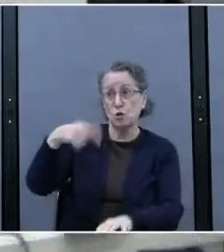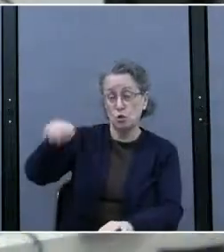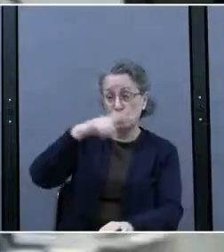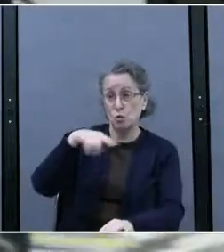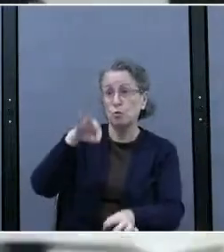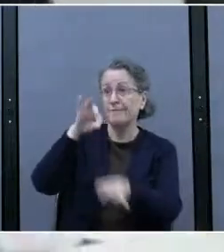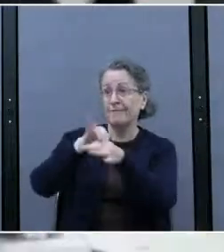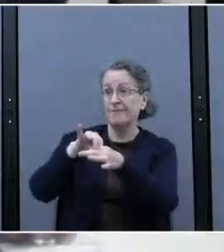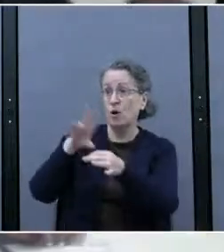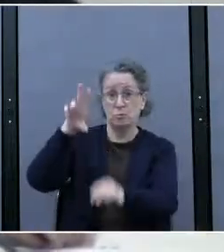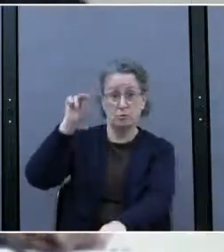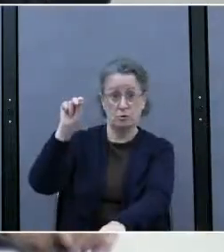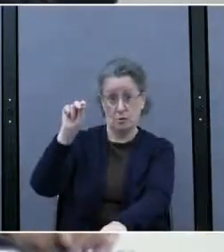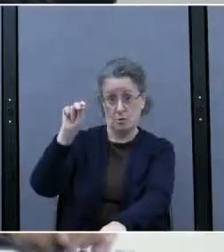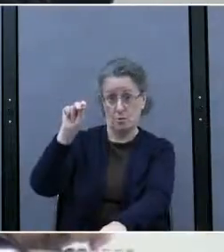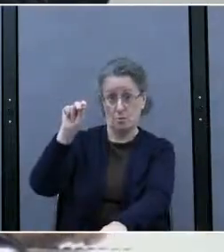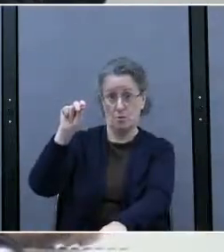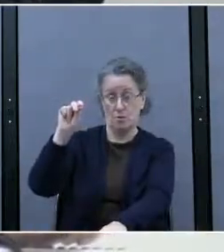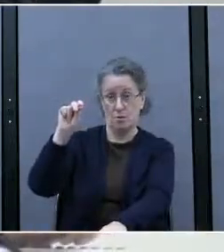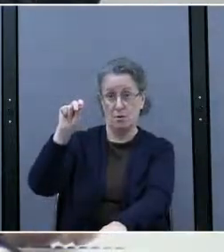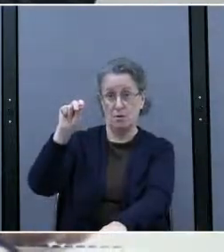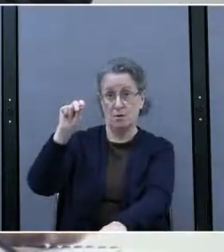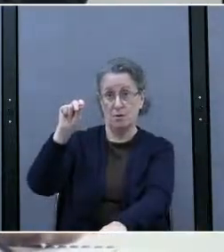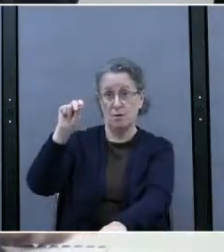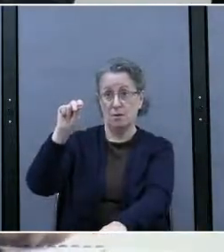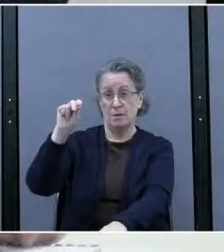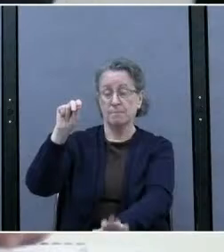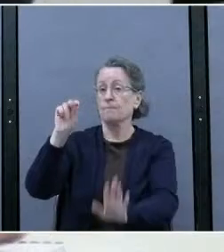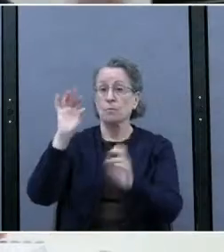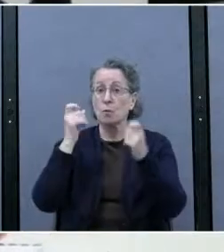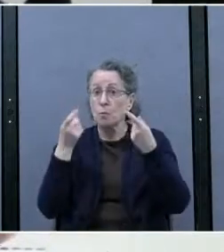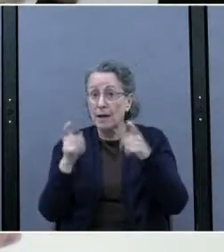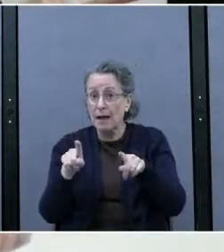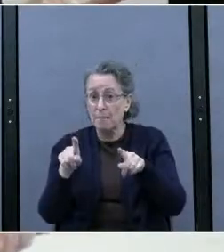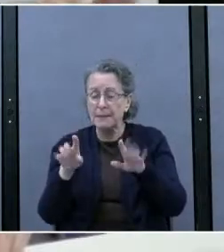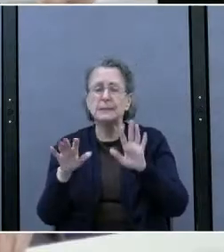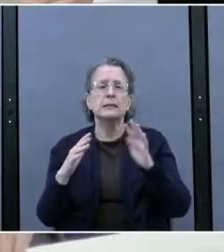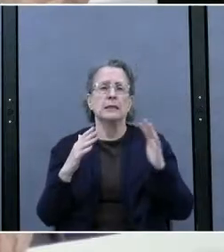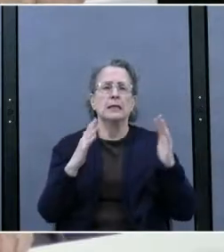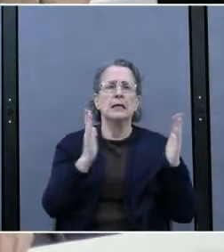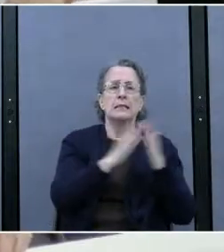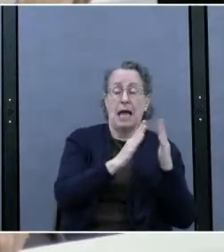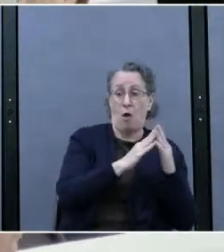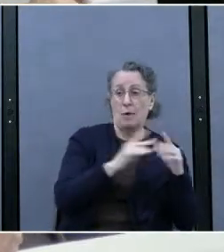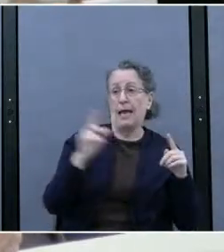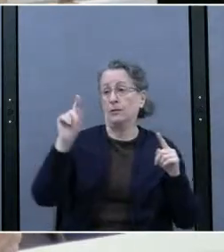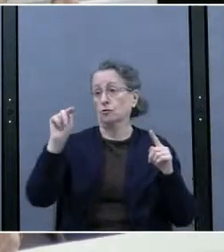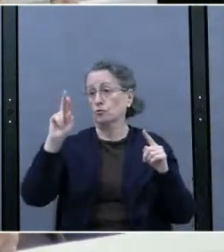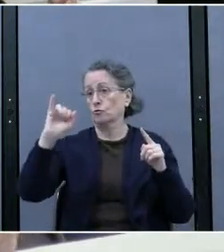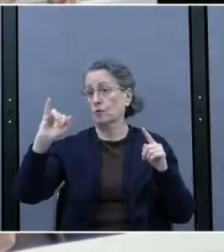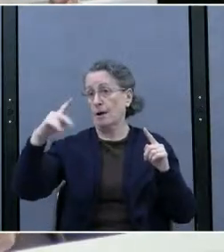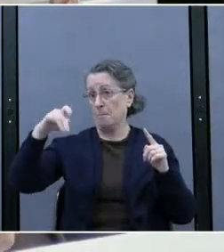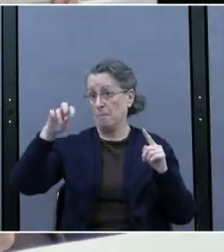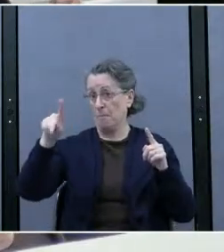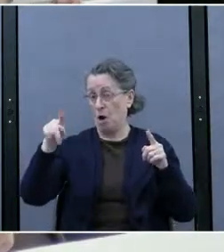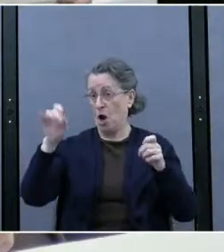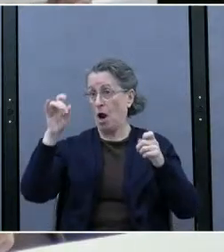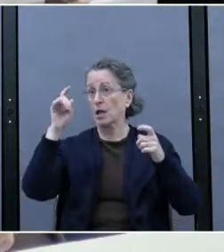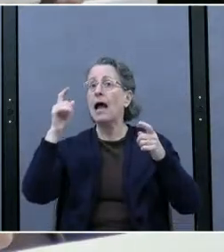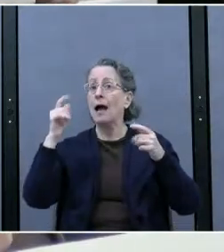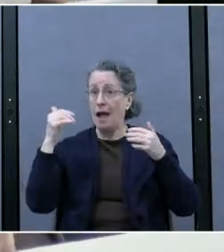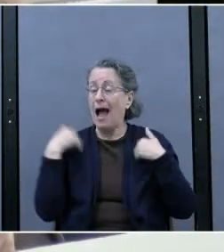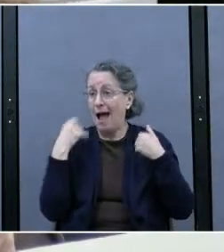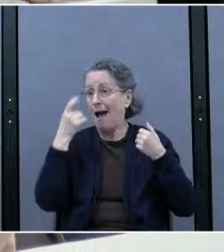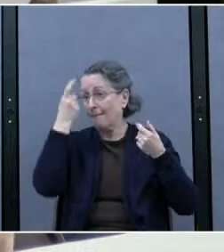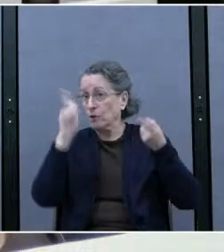there is an agreement between the town and Tri-Park, and essentially of